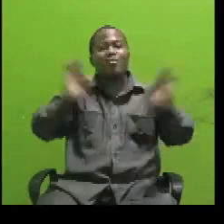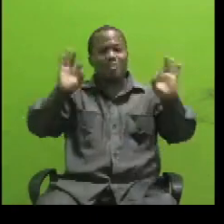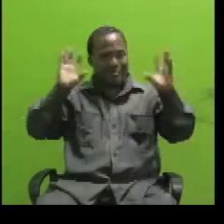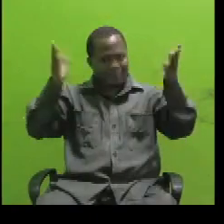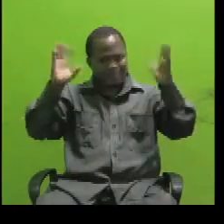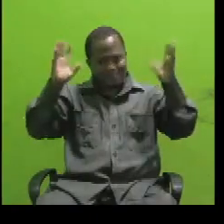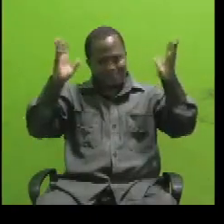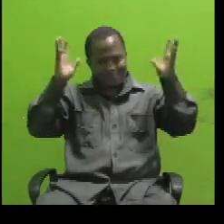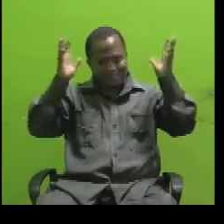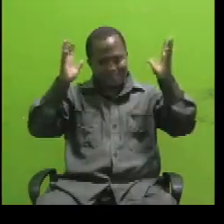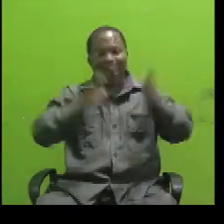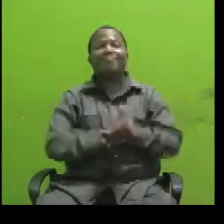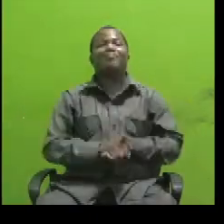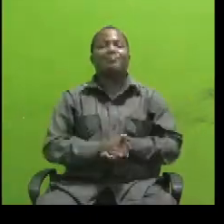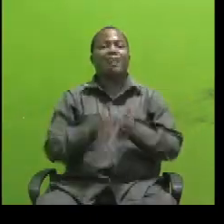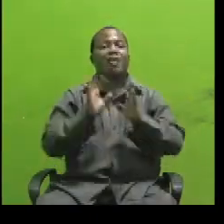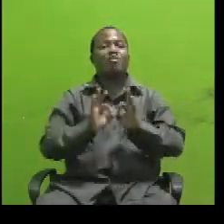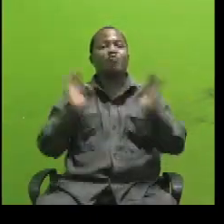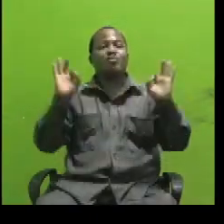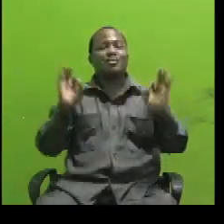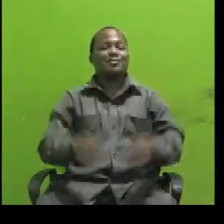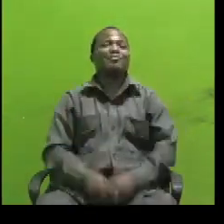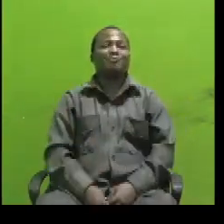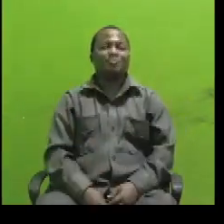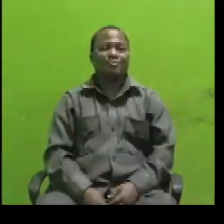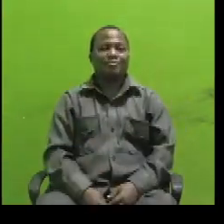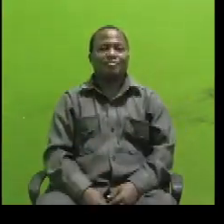for them. Great.